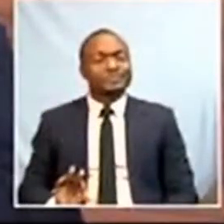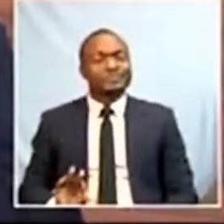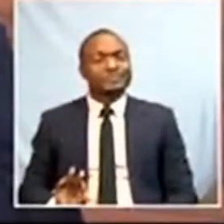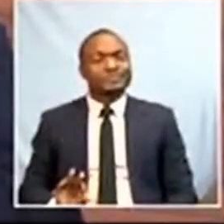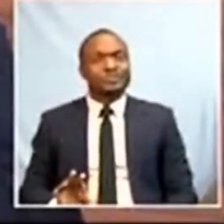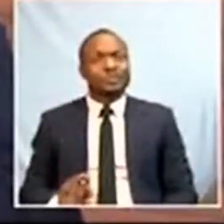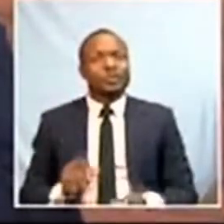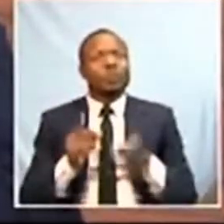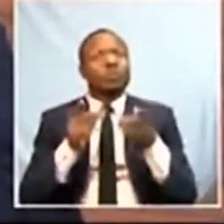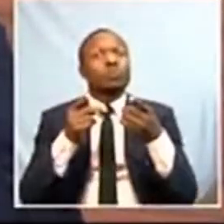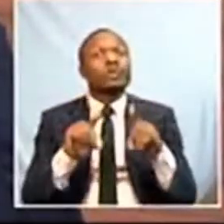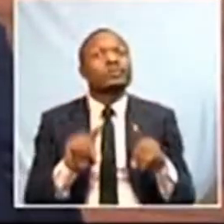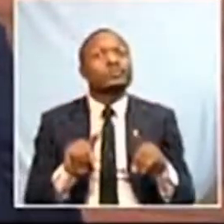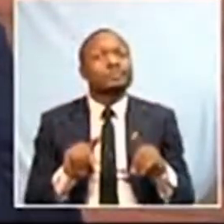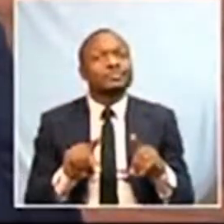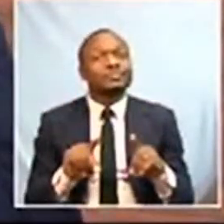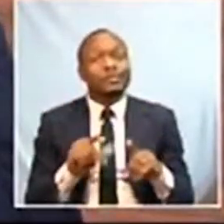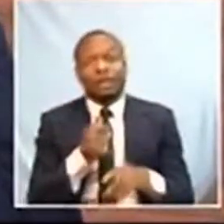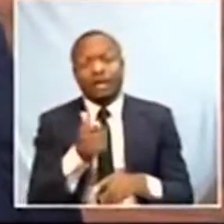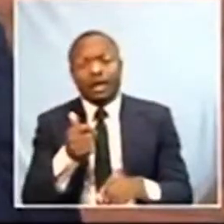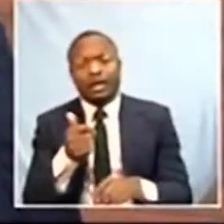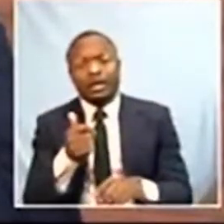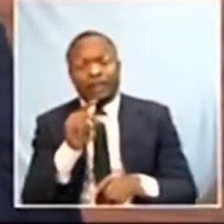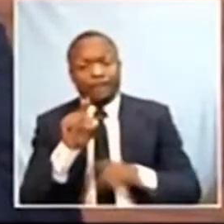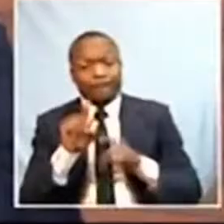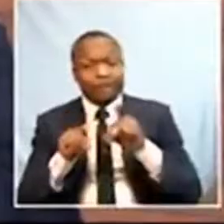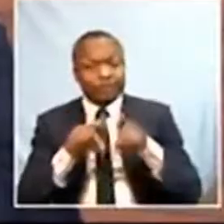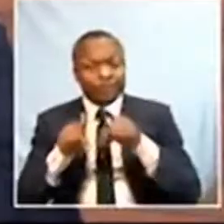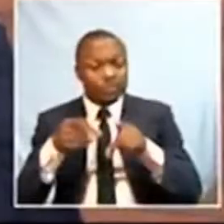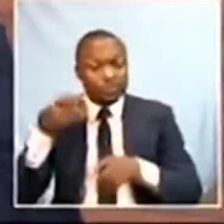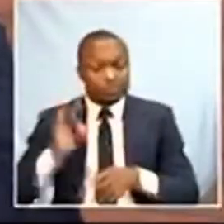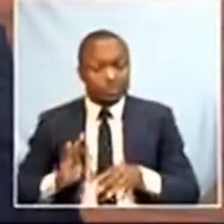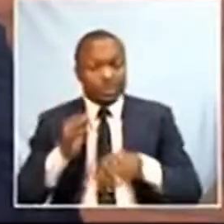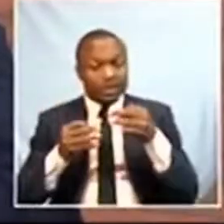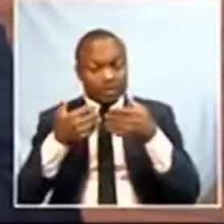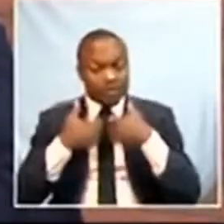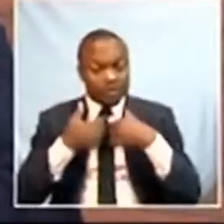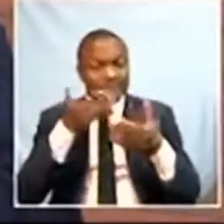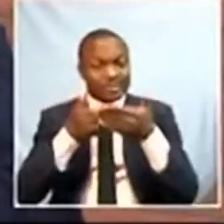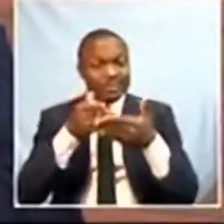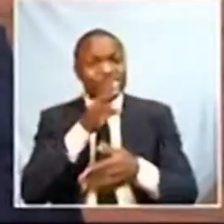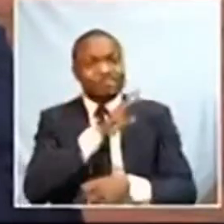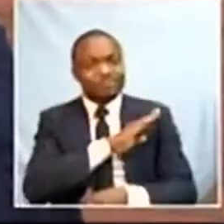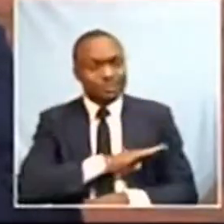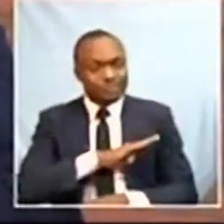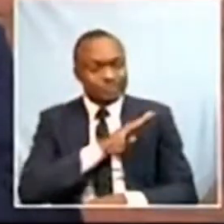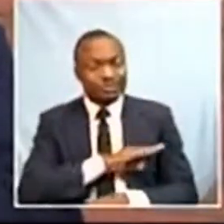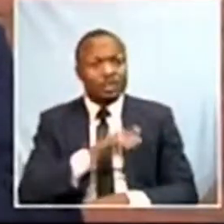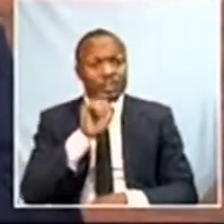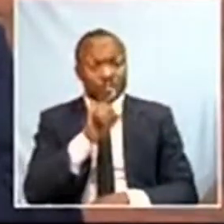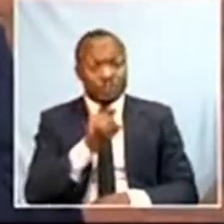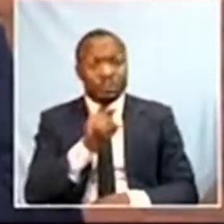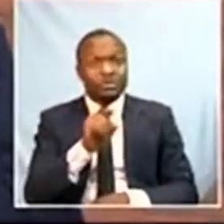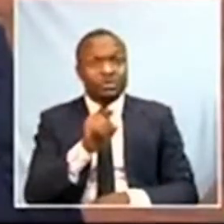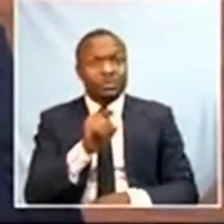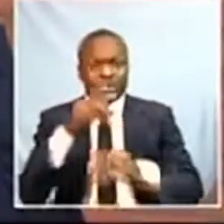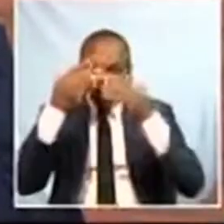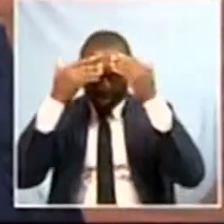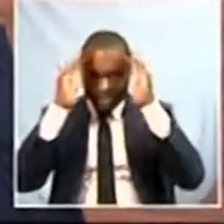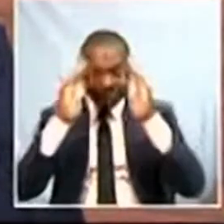So when are the others going to benefit if we have got this attitude? And you also may be